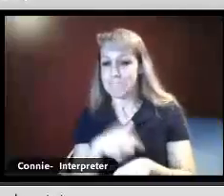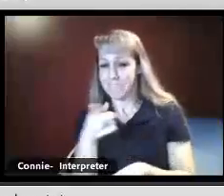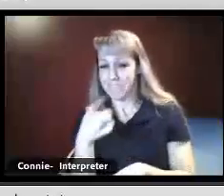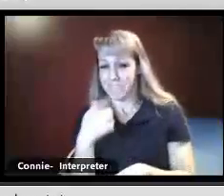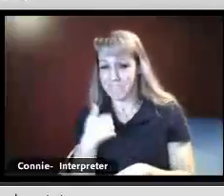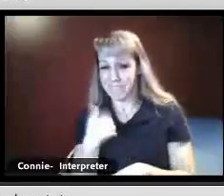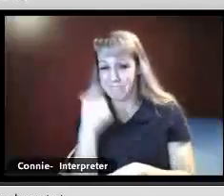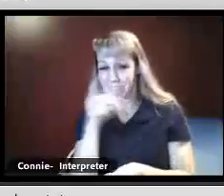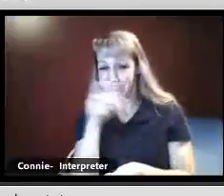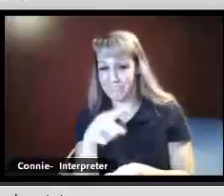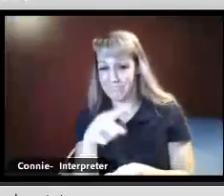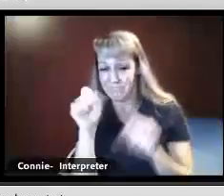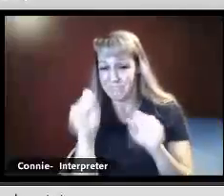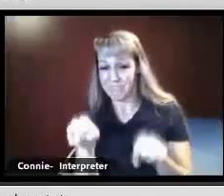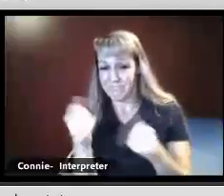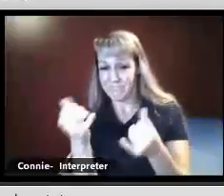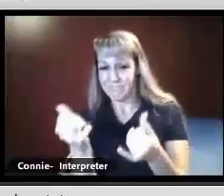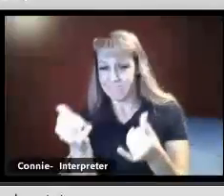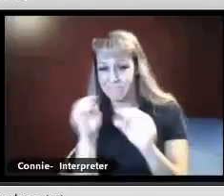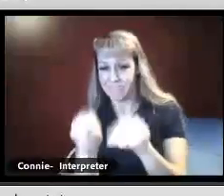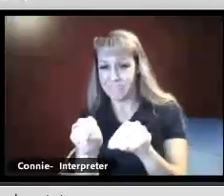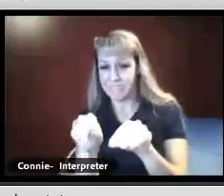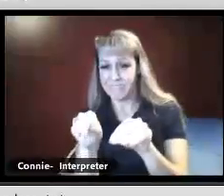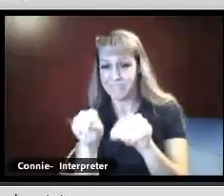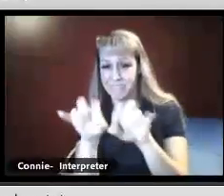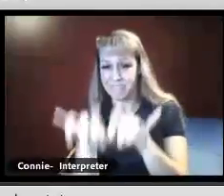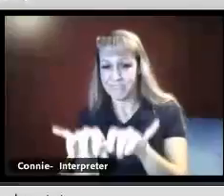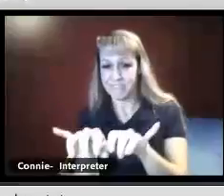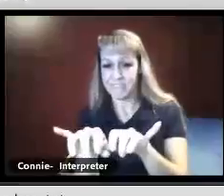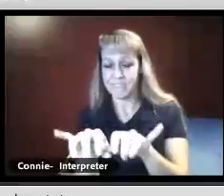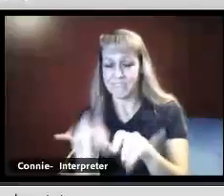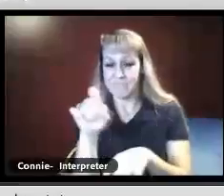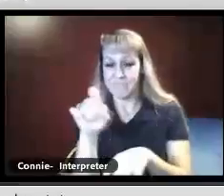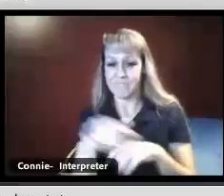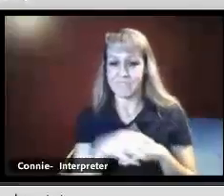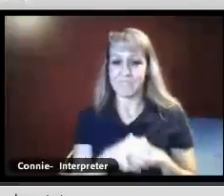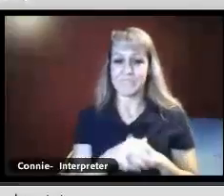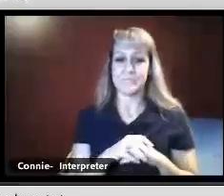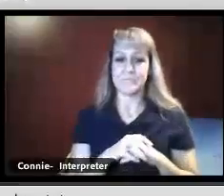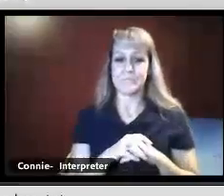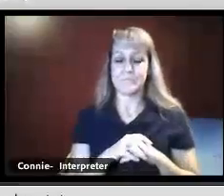question, please feel free to put that in the chat box.